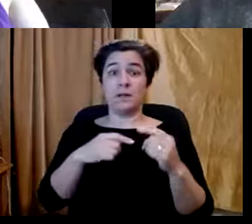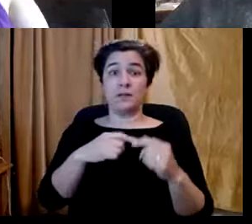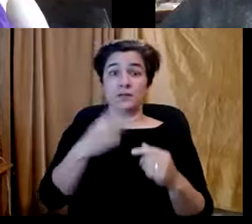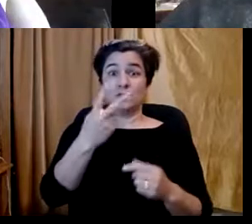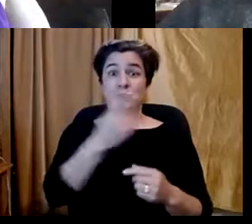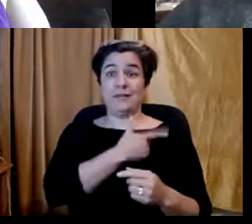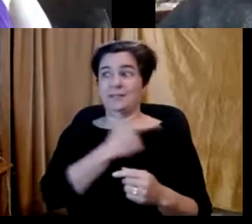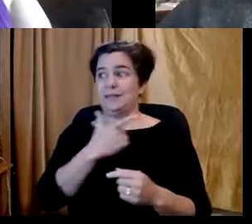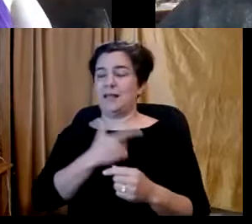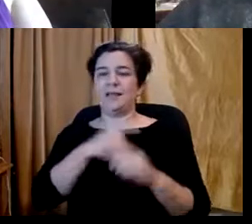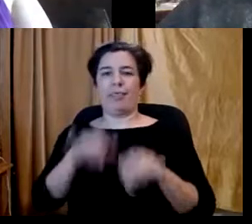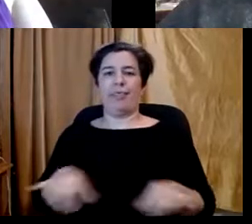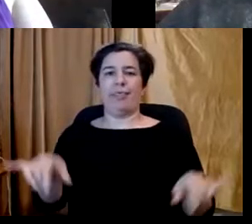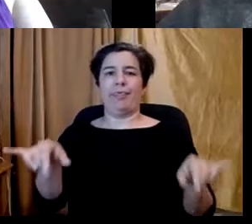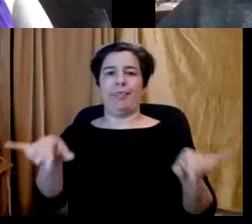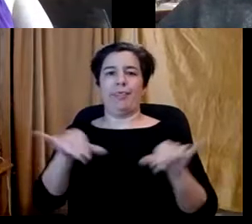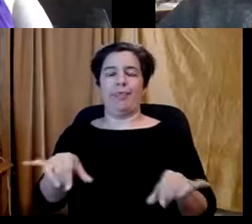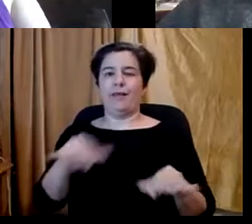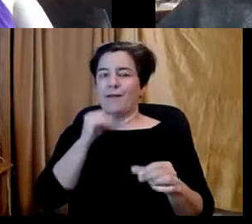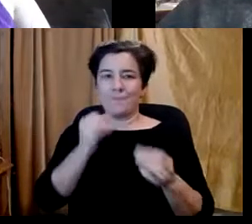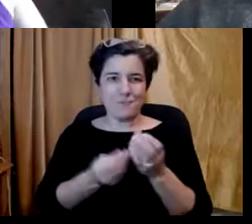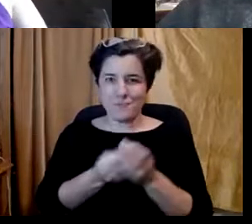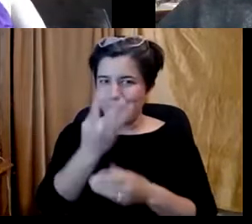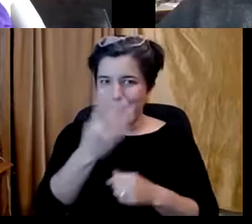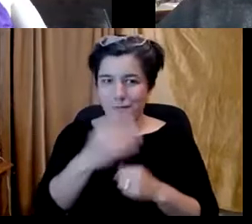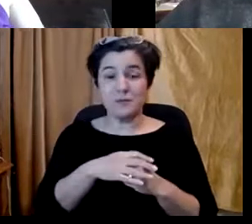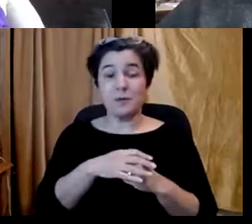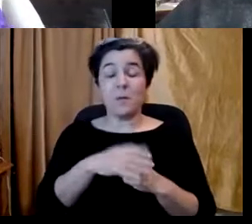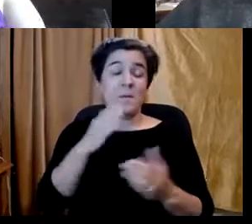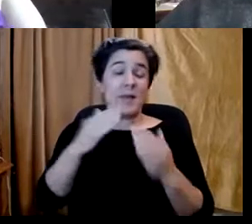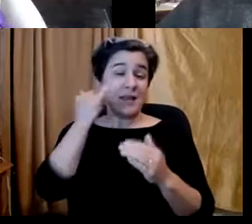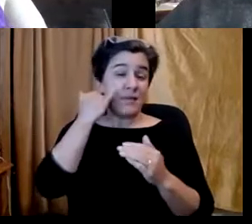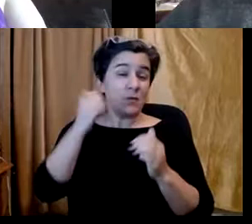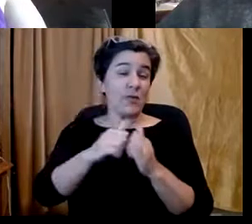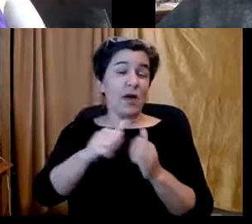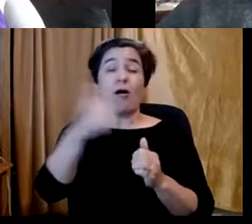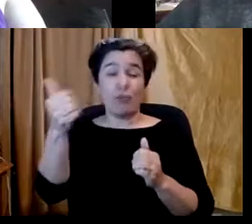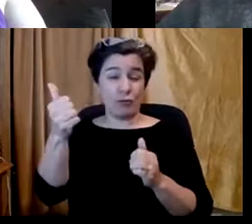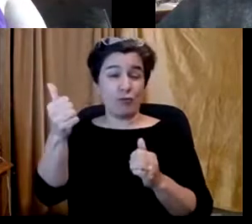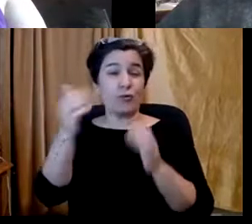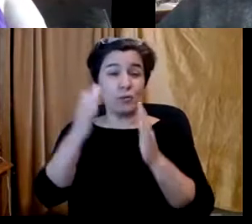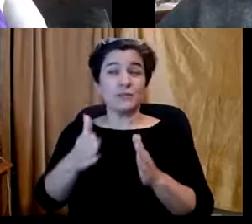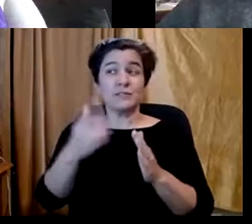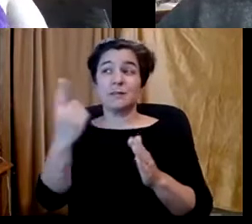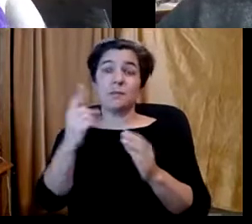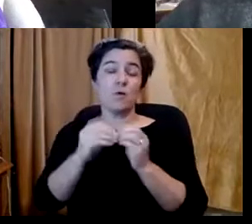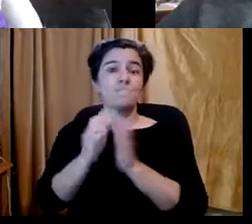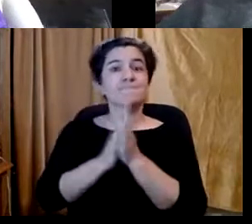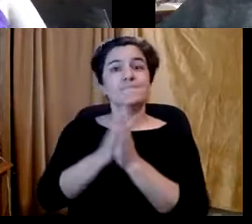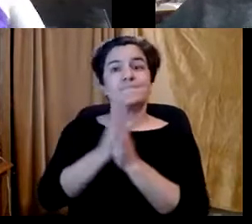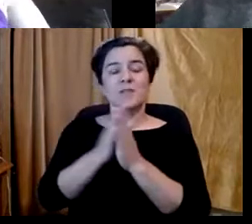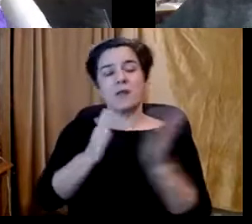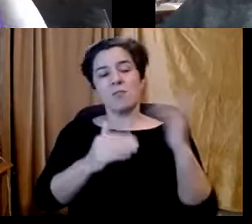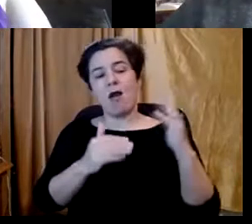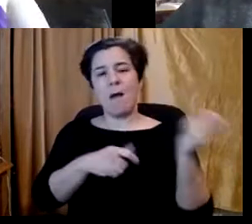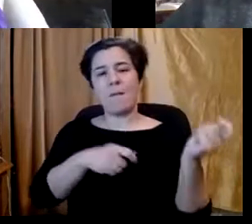know, evolve into the people that they should be, where if maybe they were with somebody that was a little bit more, you know, ambitious, that it would work better